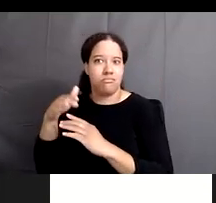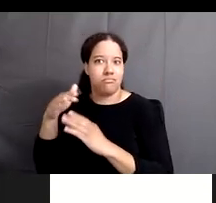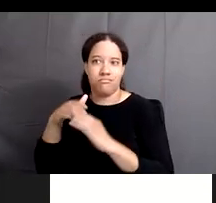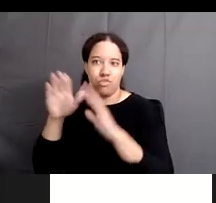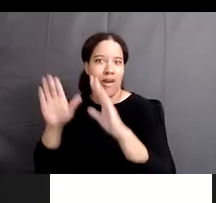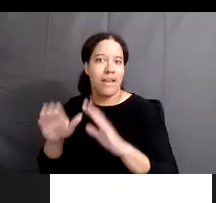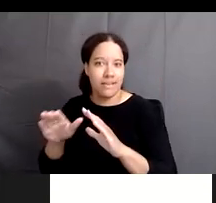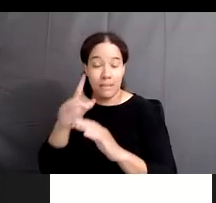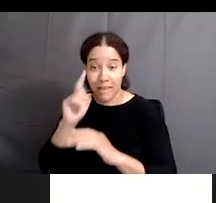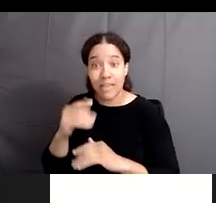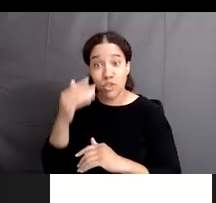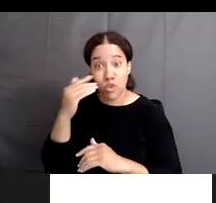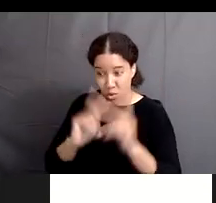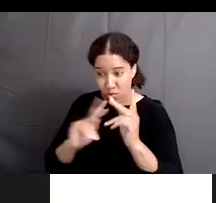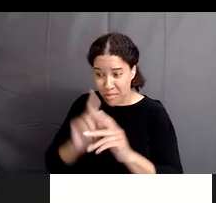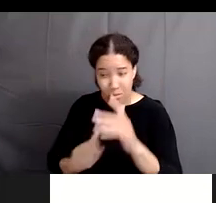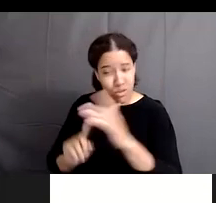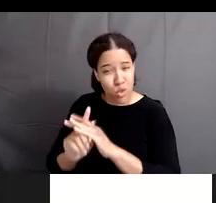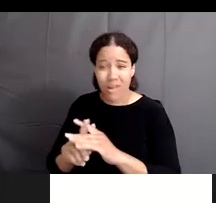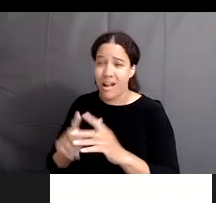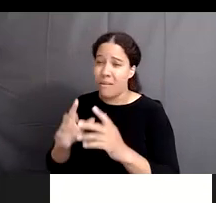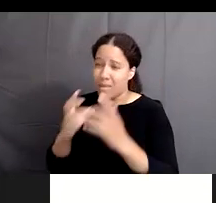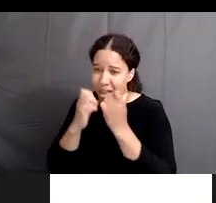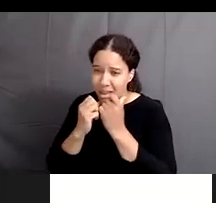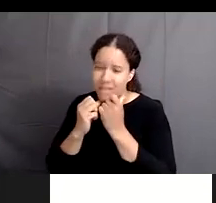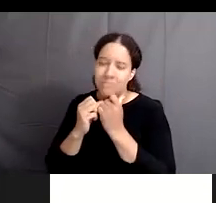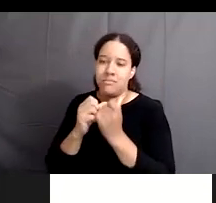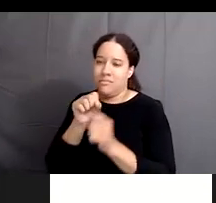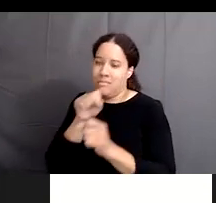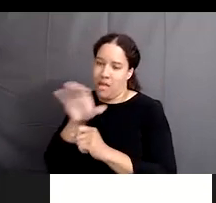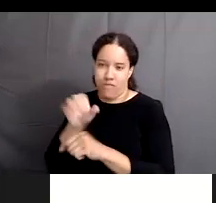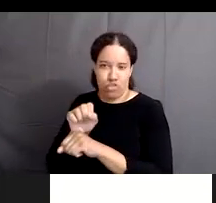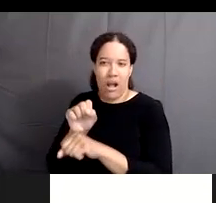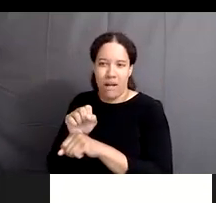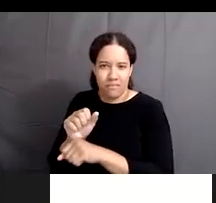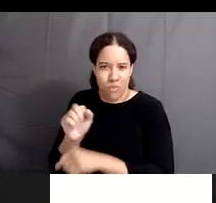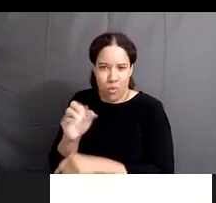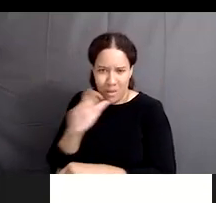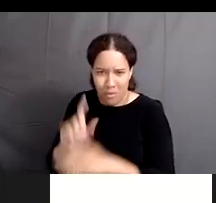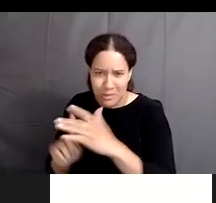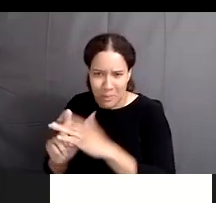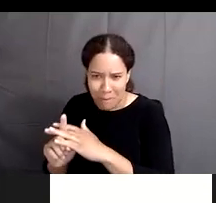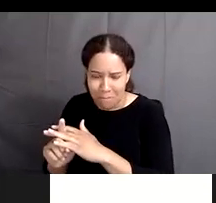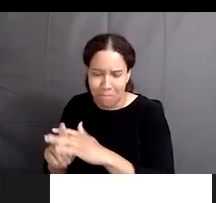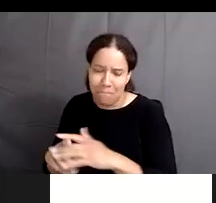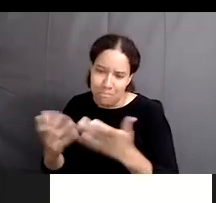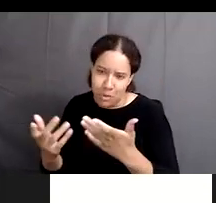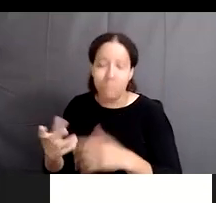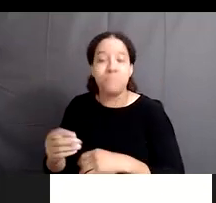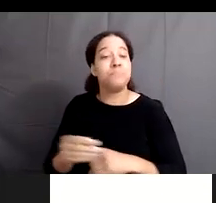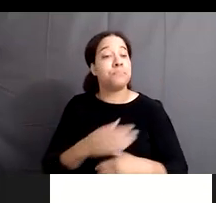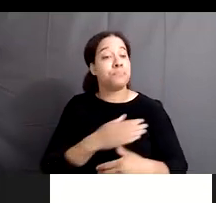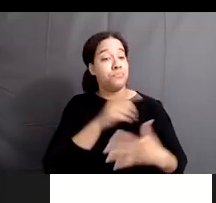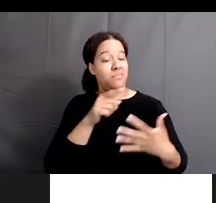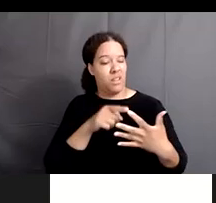up invested in their jobs. Otherwise, they wouldn't be doing the work. And then the next stage is around feasibility studies. So what does that